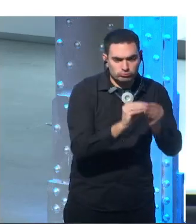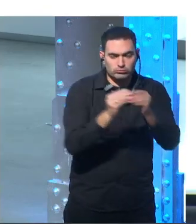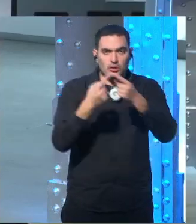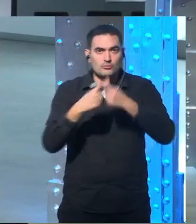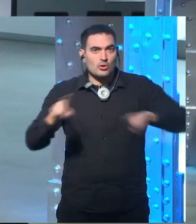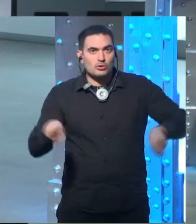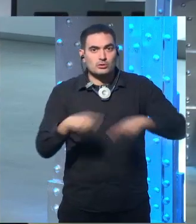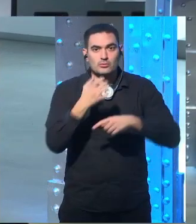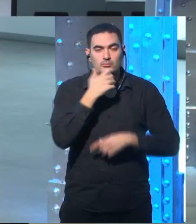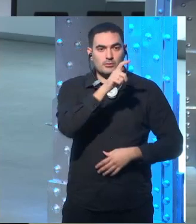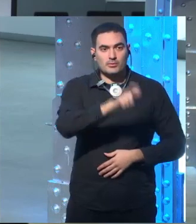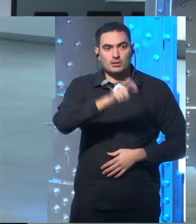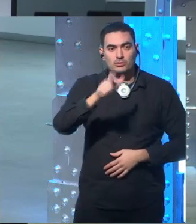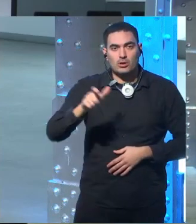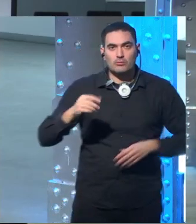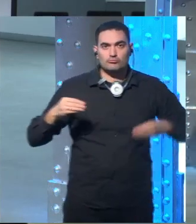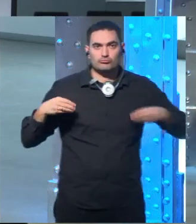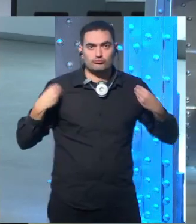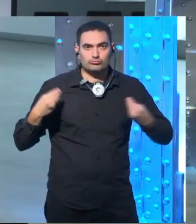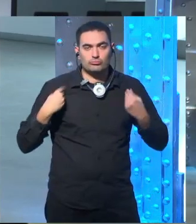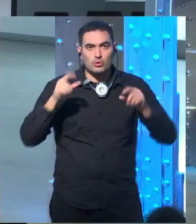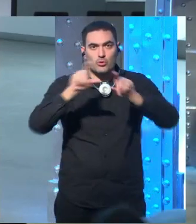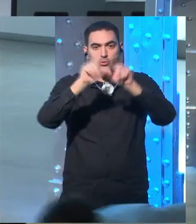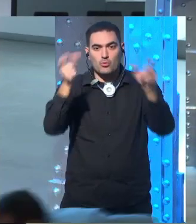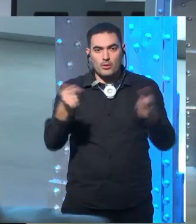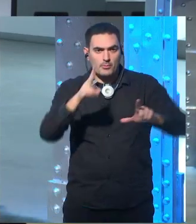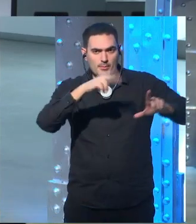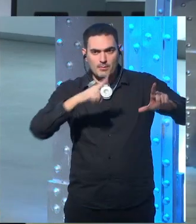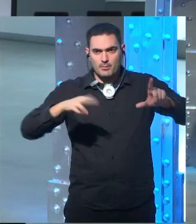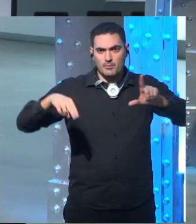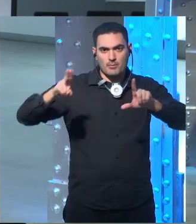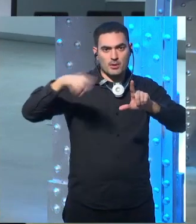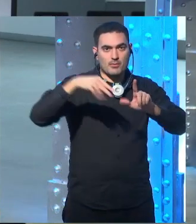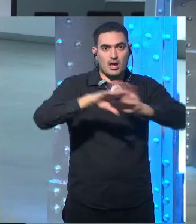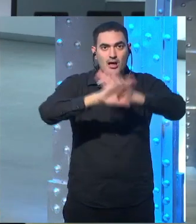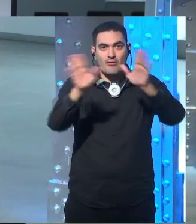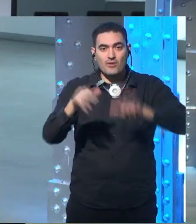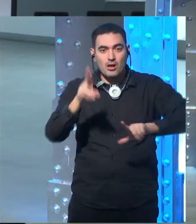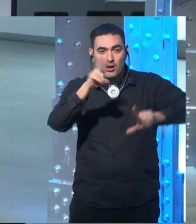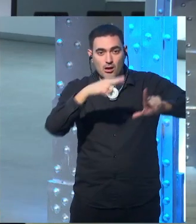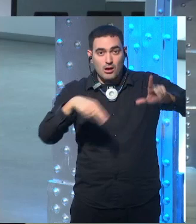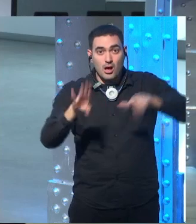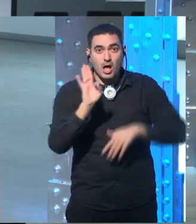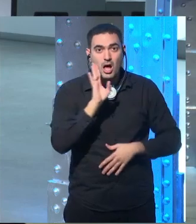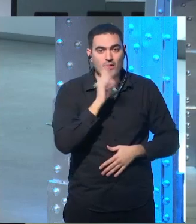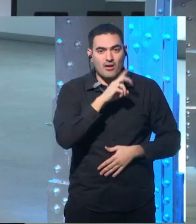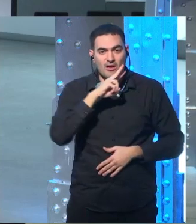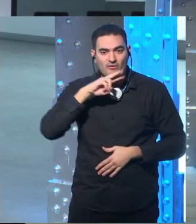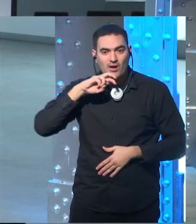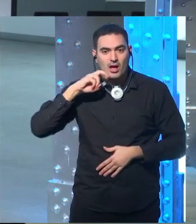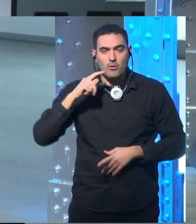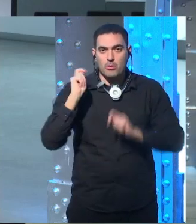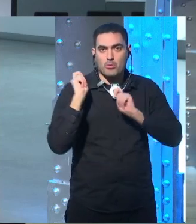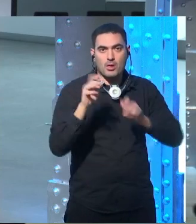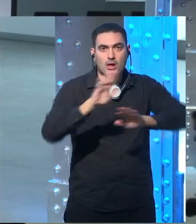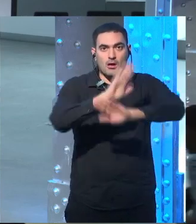being exhibited at Tate Modern and other places. But in the end of the day, we are the ones deciding in the